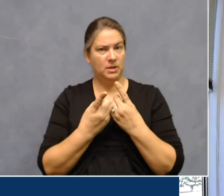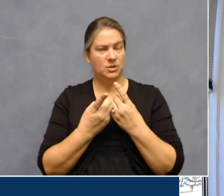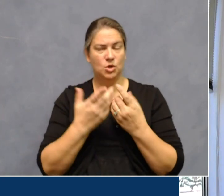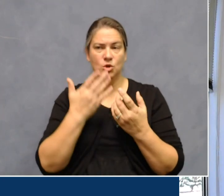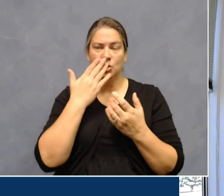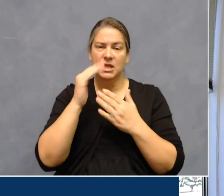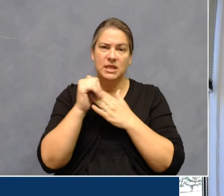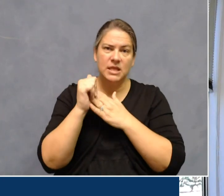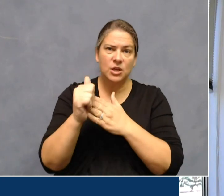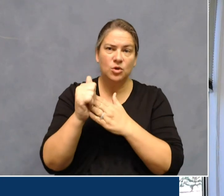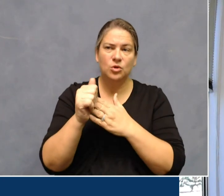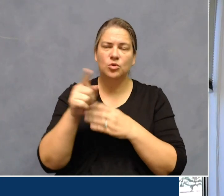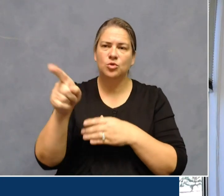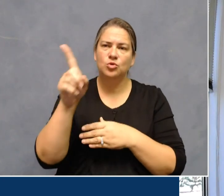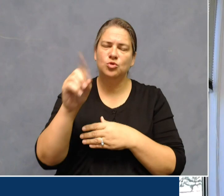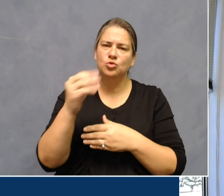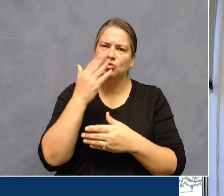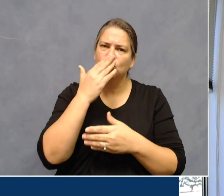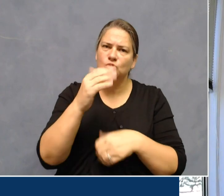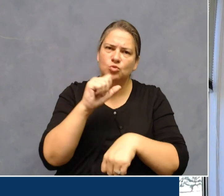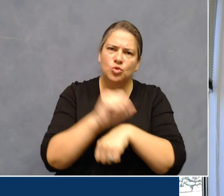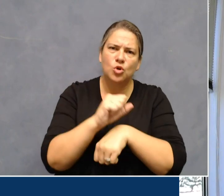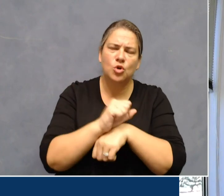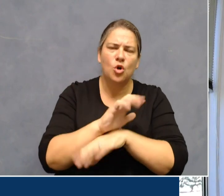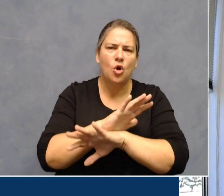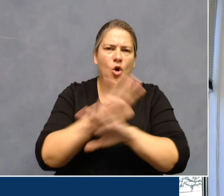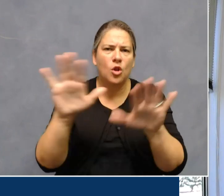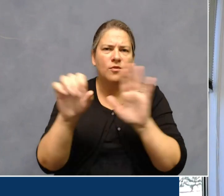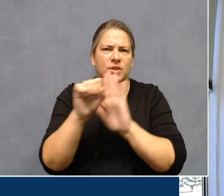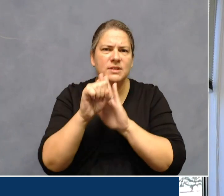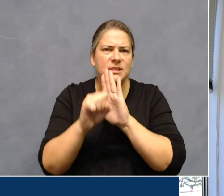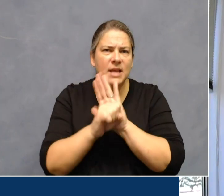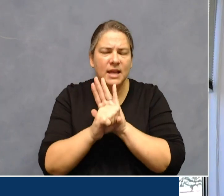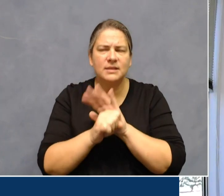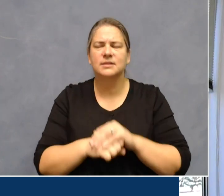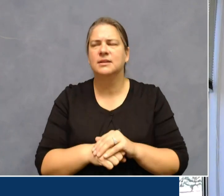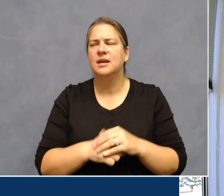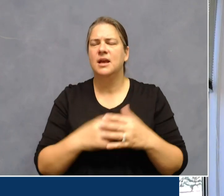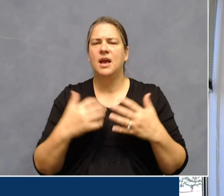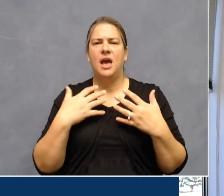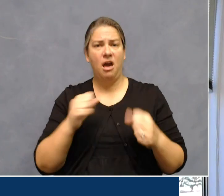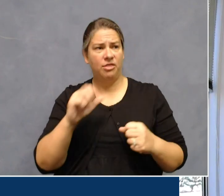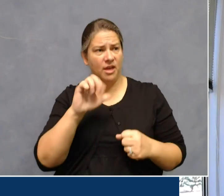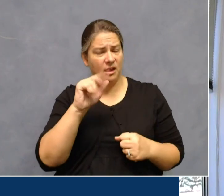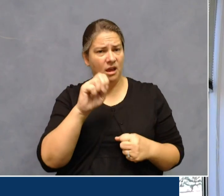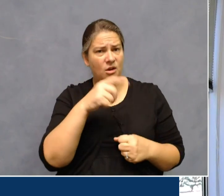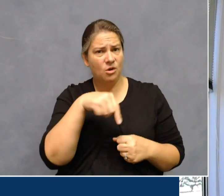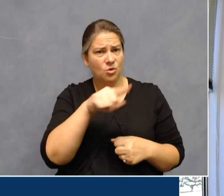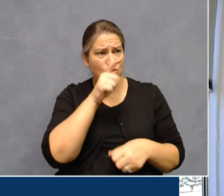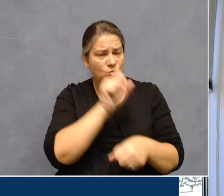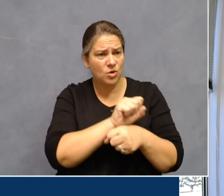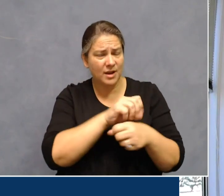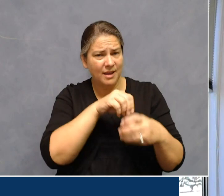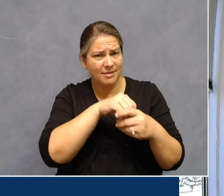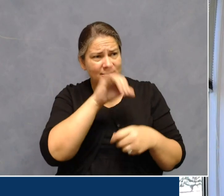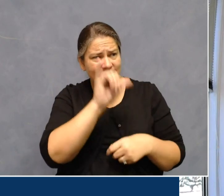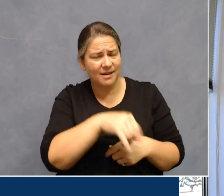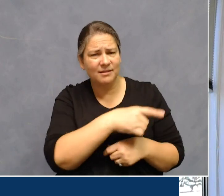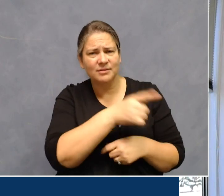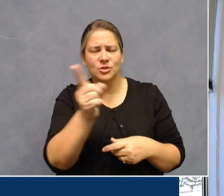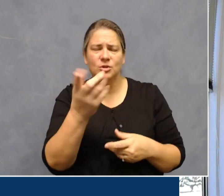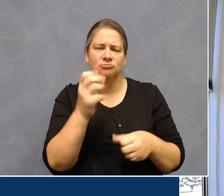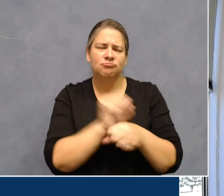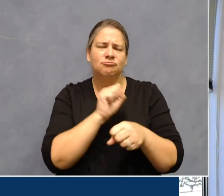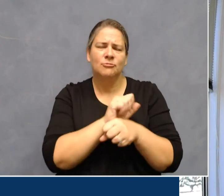state, and also for our healthcare providers at the hospital. So thank you very much. Thanks for your wonderful hospitality. I'm grateful to have